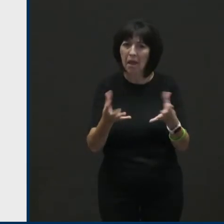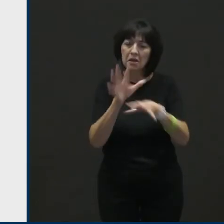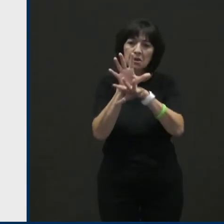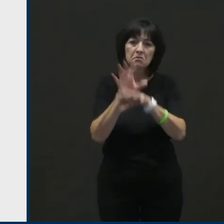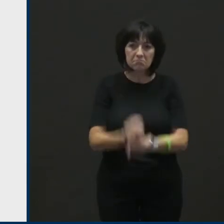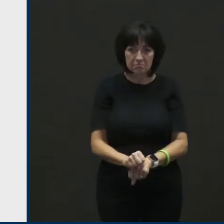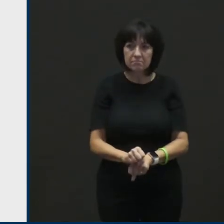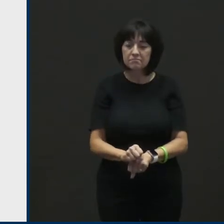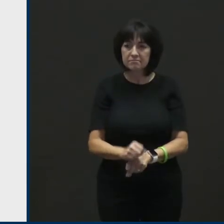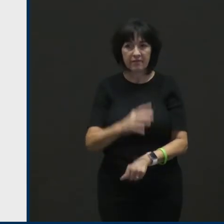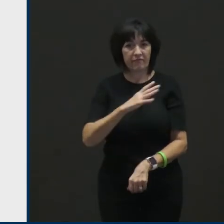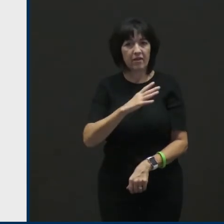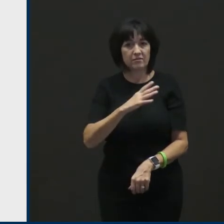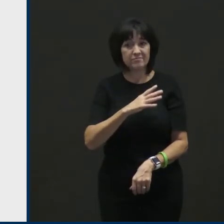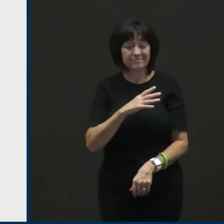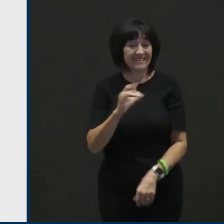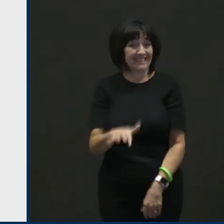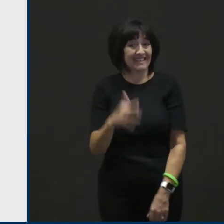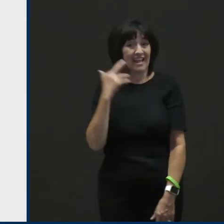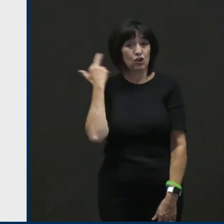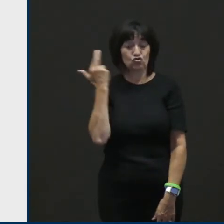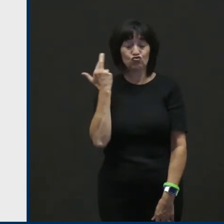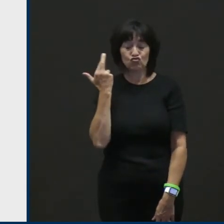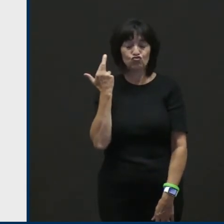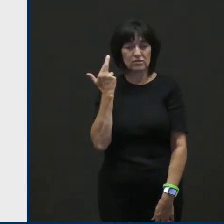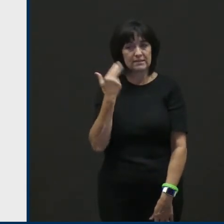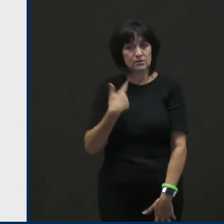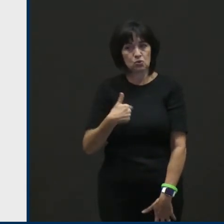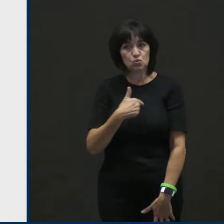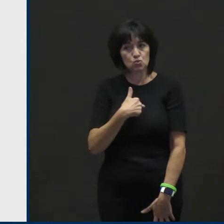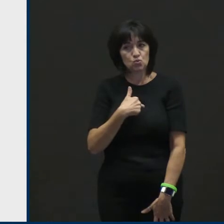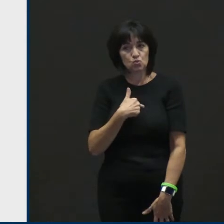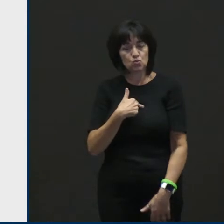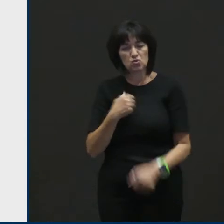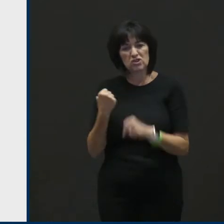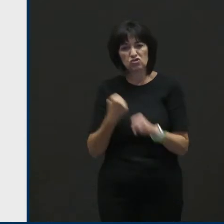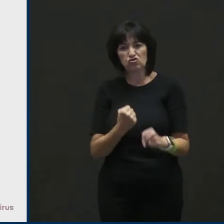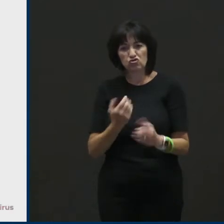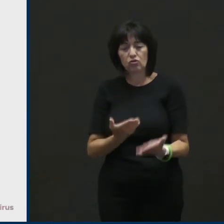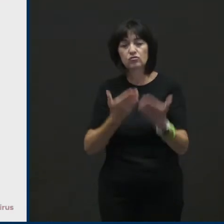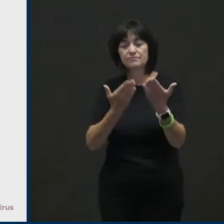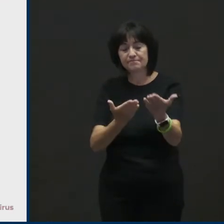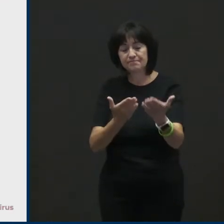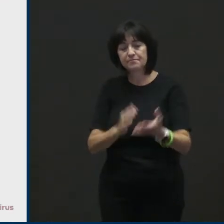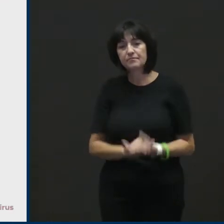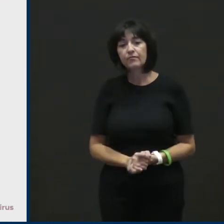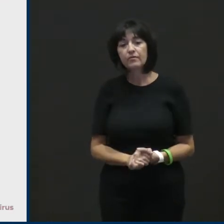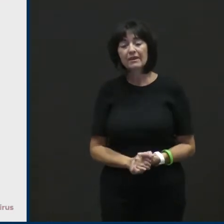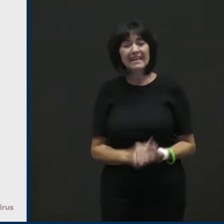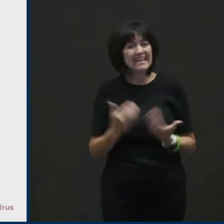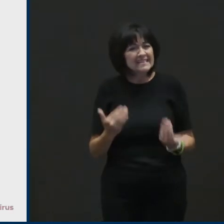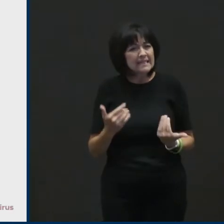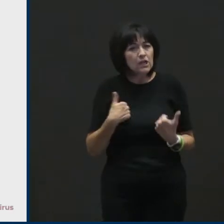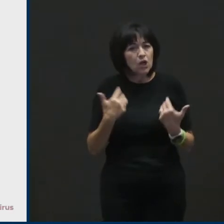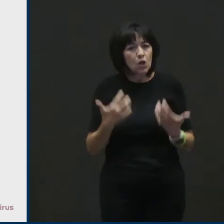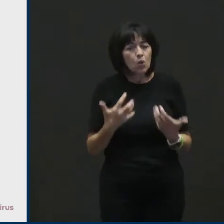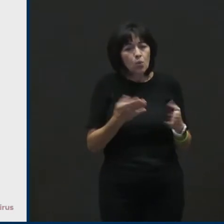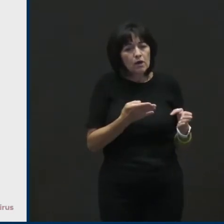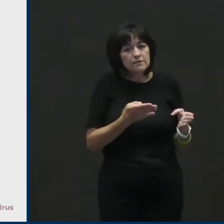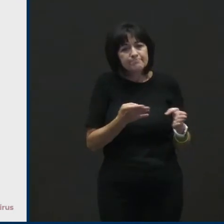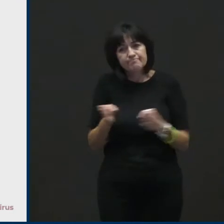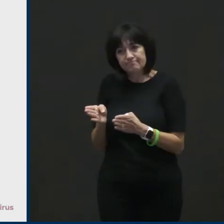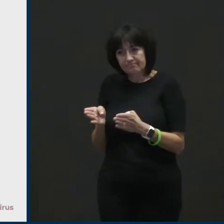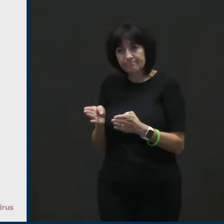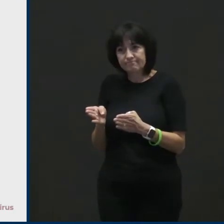so that is the reason for that change. I want to shift gears a little bit and talk about